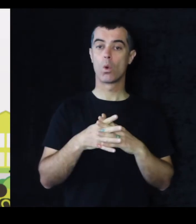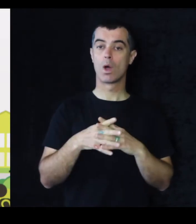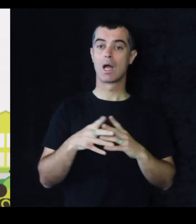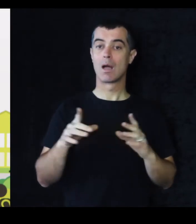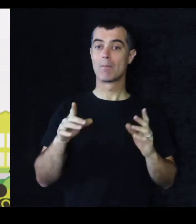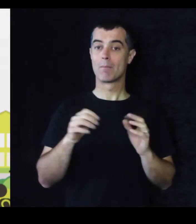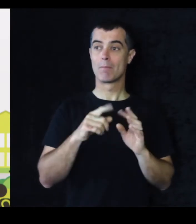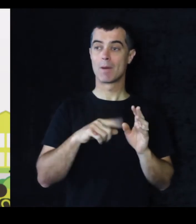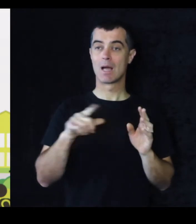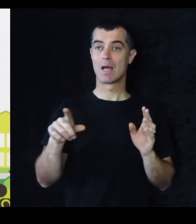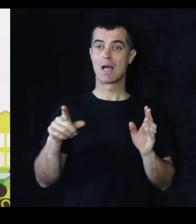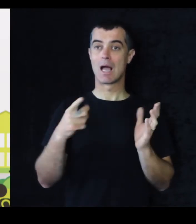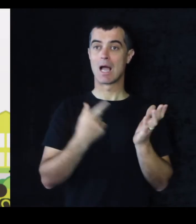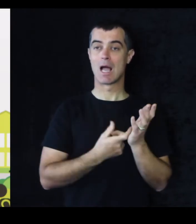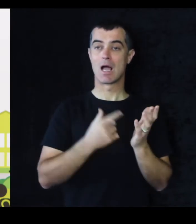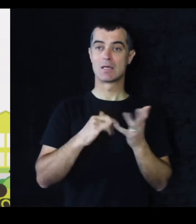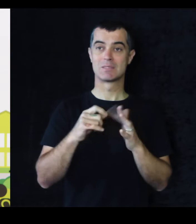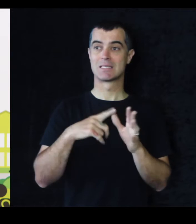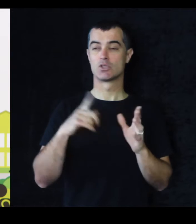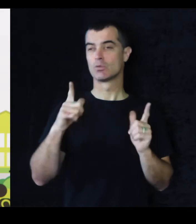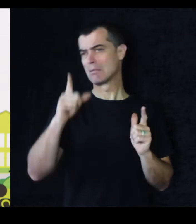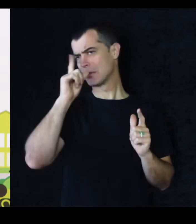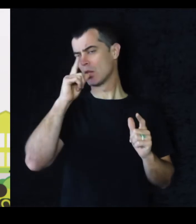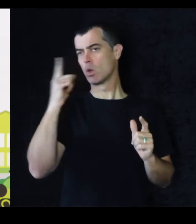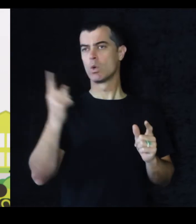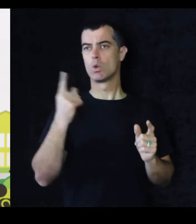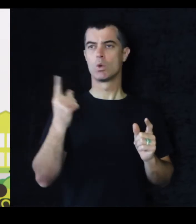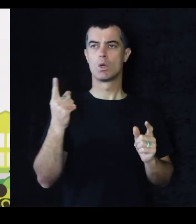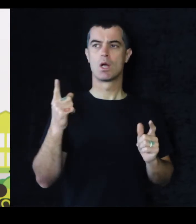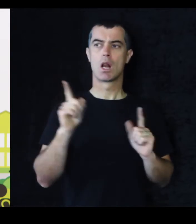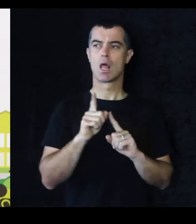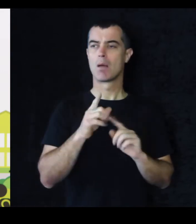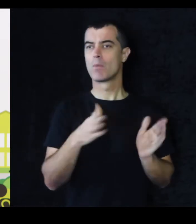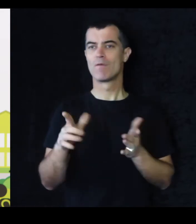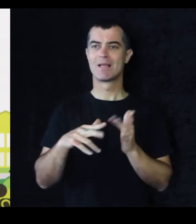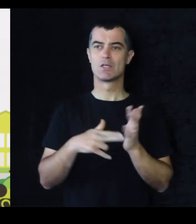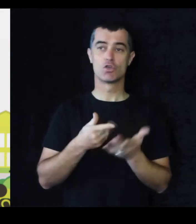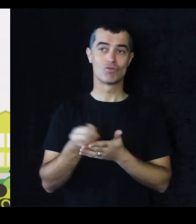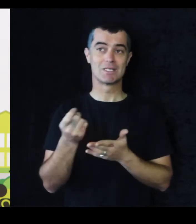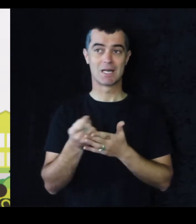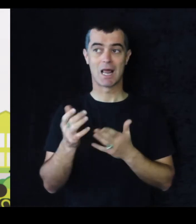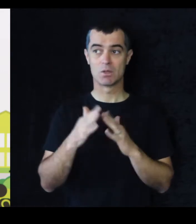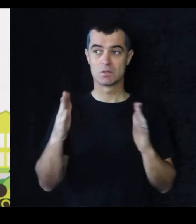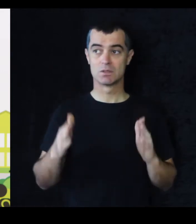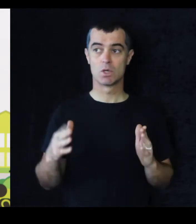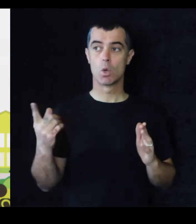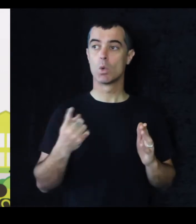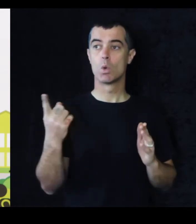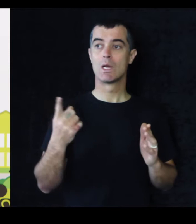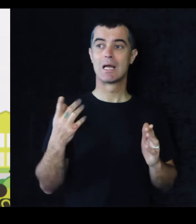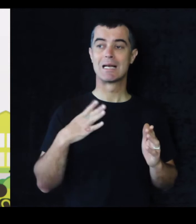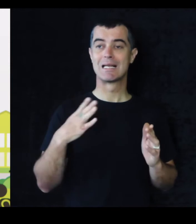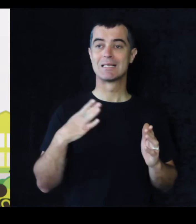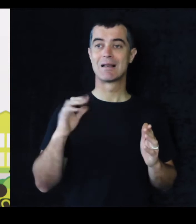the RSCCA because they had too many people moving into rental who were having to